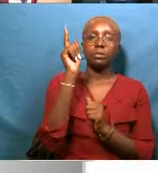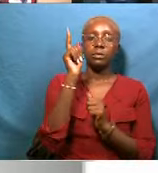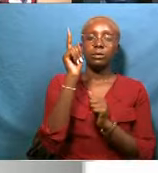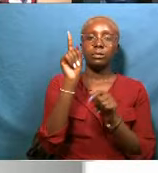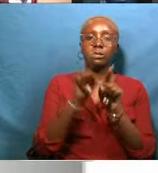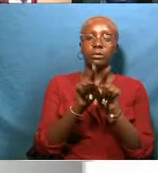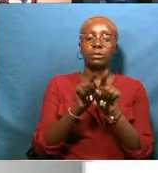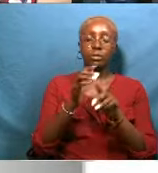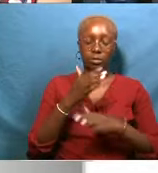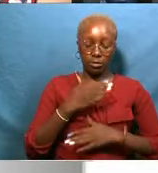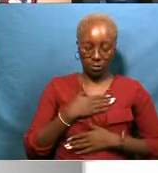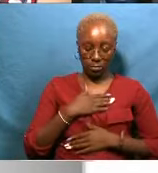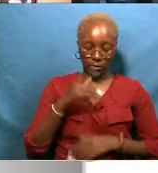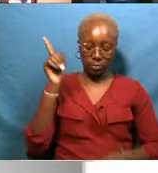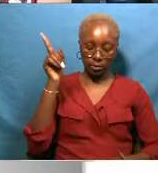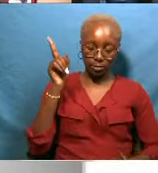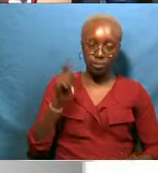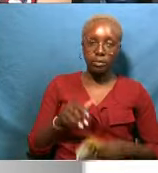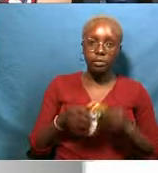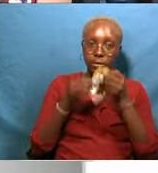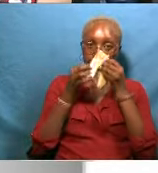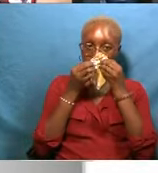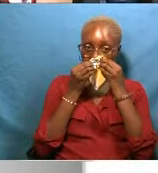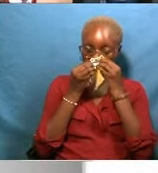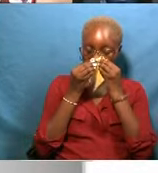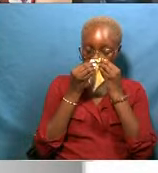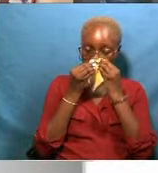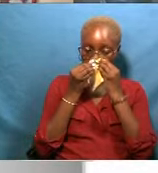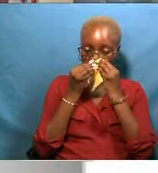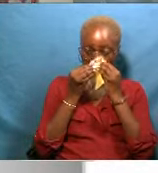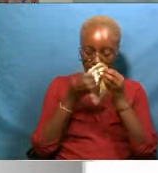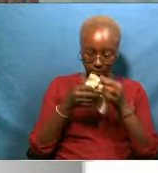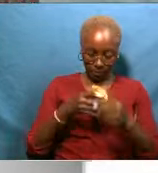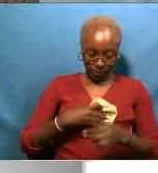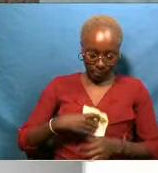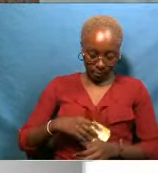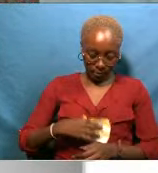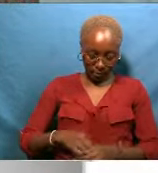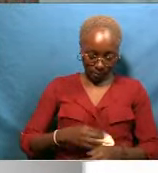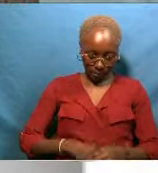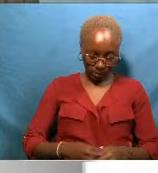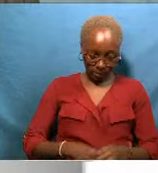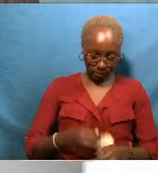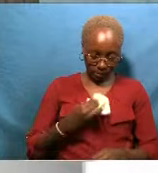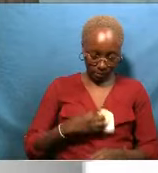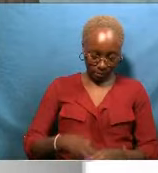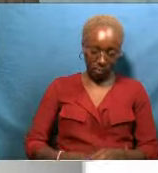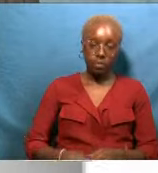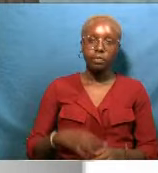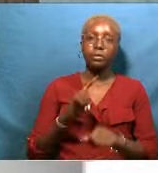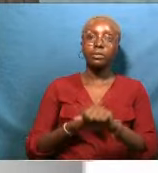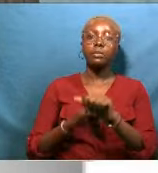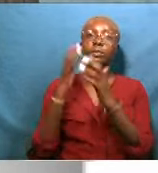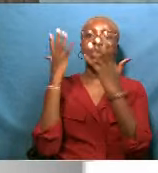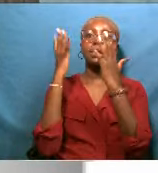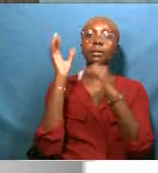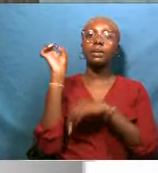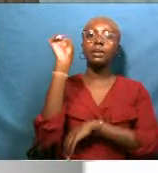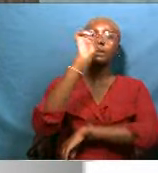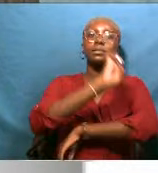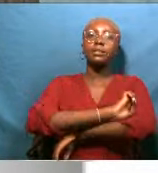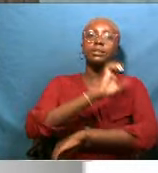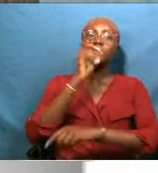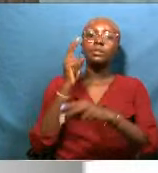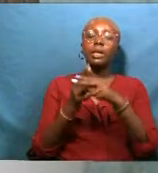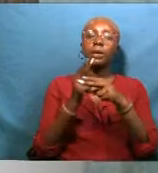him as we celebrate Easter and this Easter Sunday. My name is Jackson Olesapit.